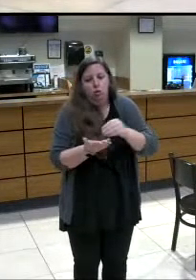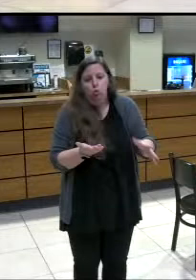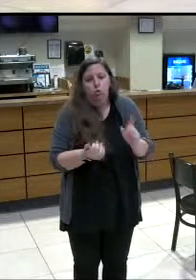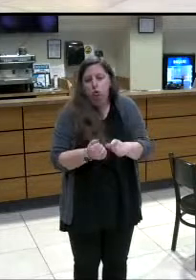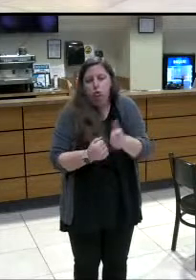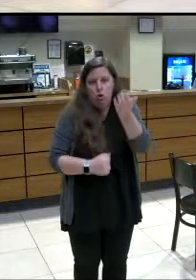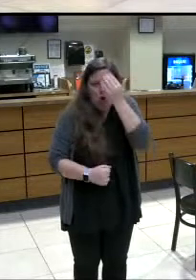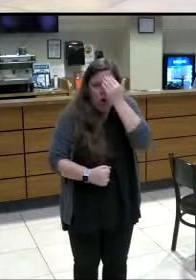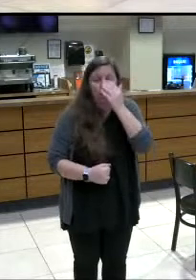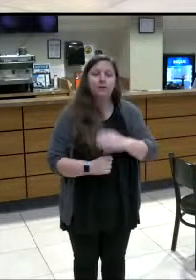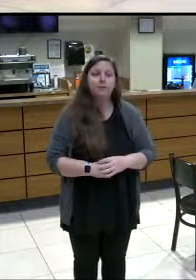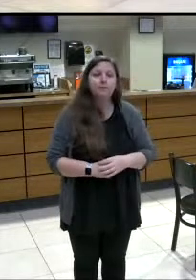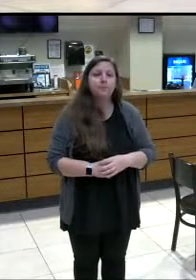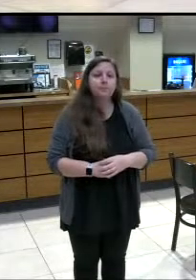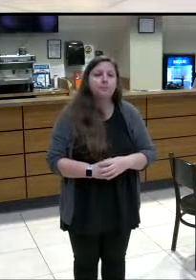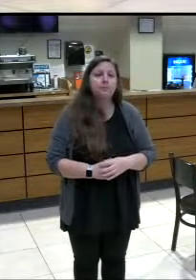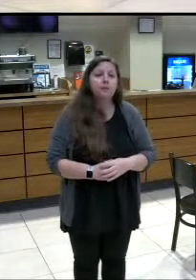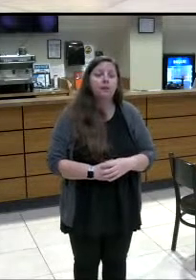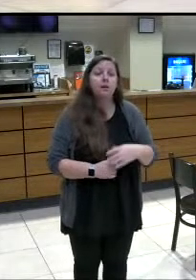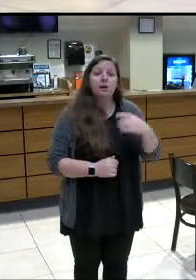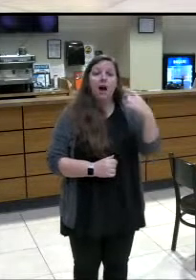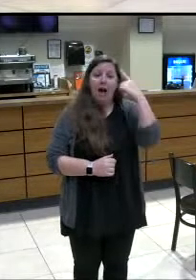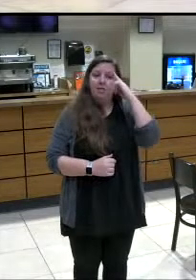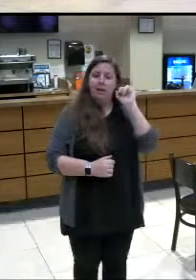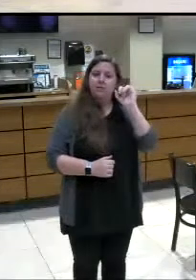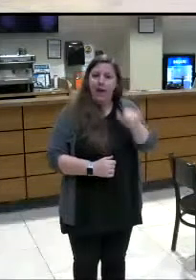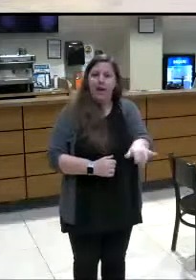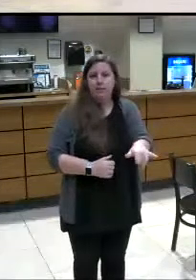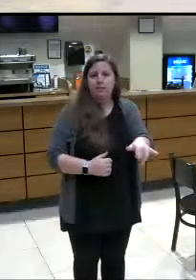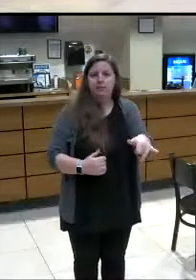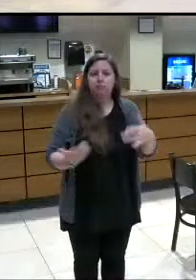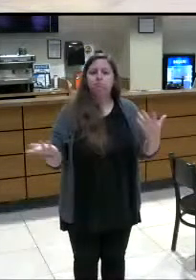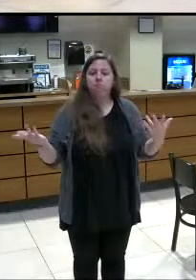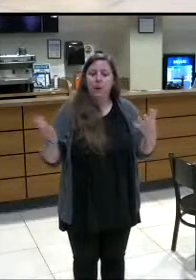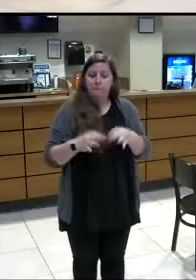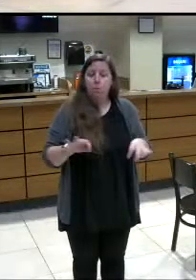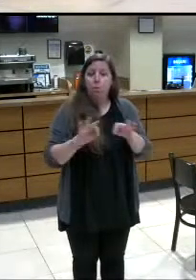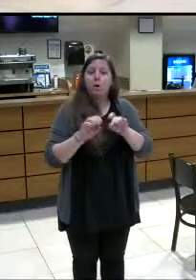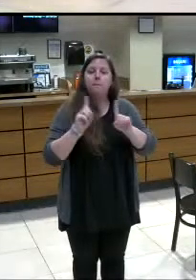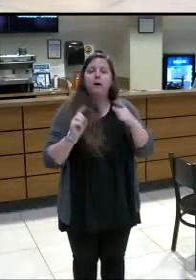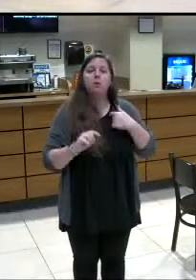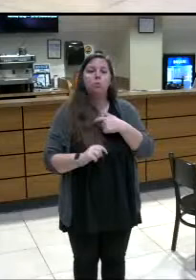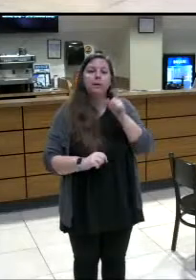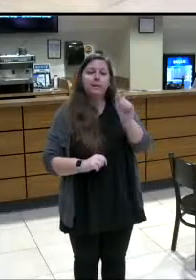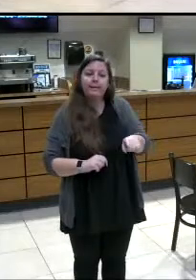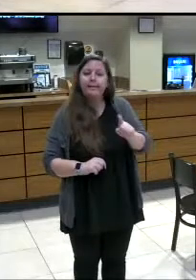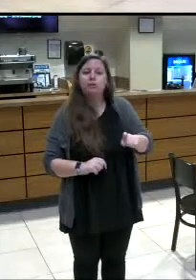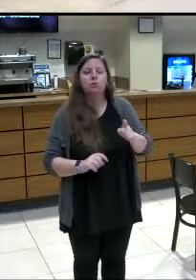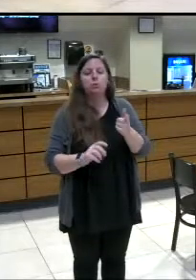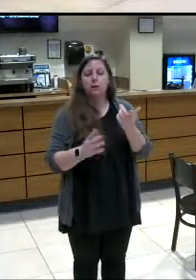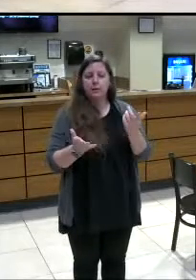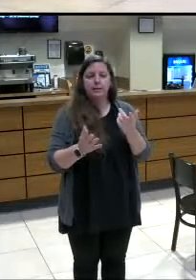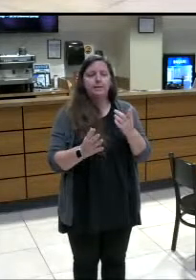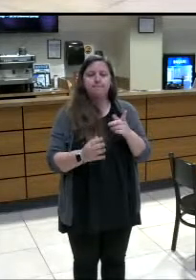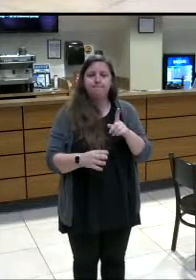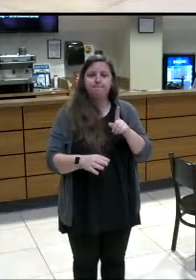there's validity in that, but I think that we have to do our due diligence to make sure that the conditions are right as we implement those